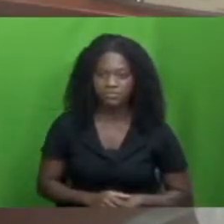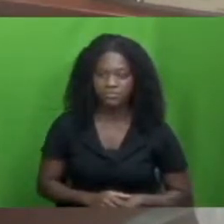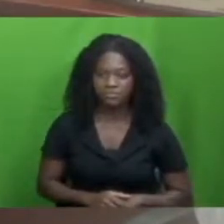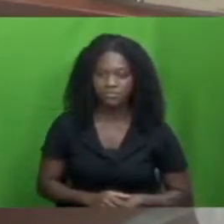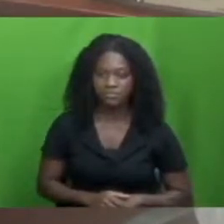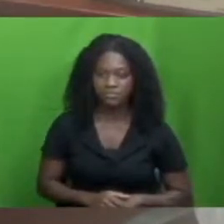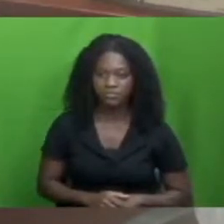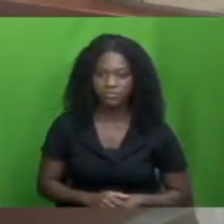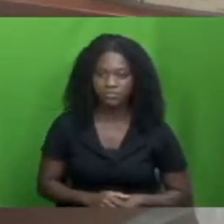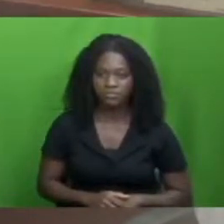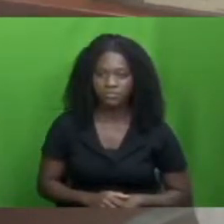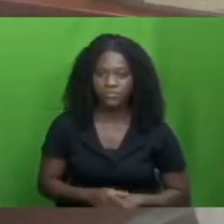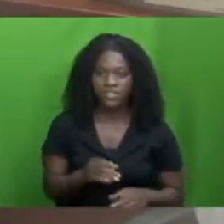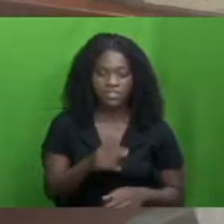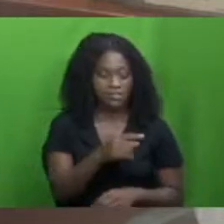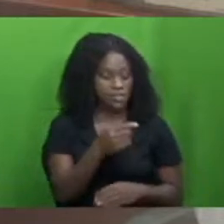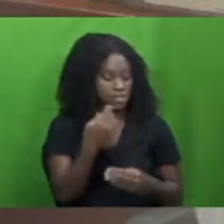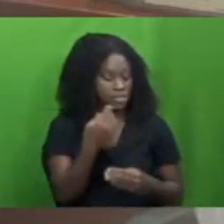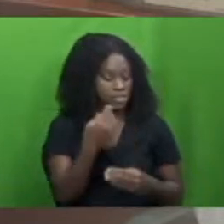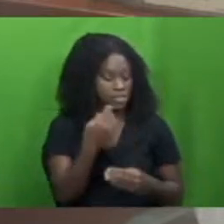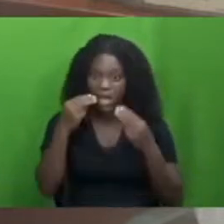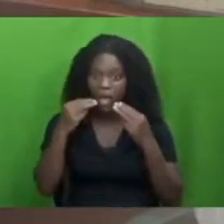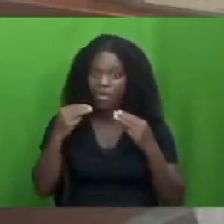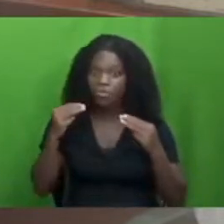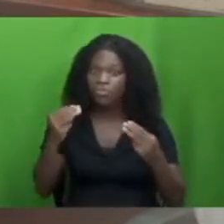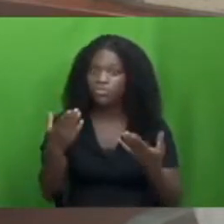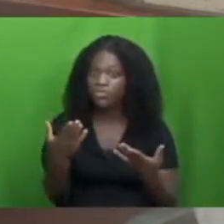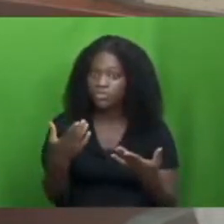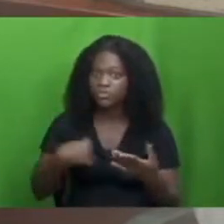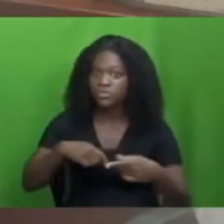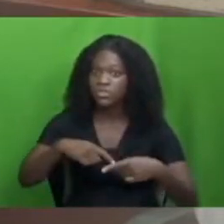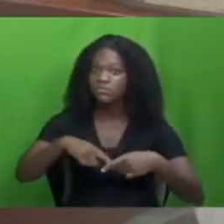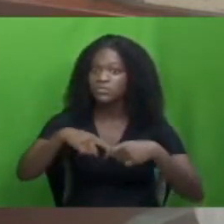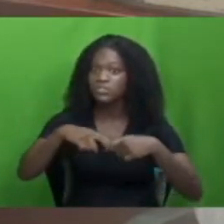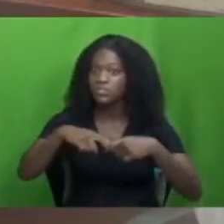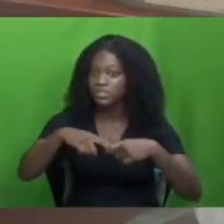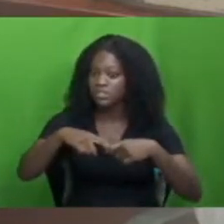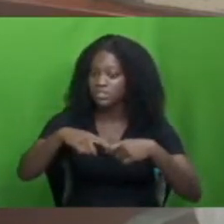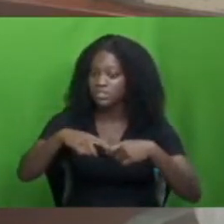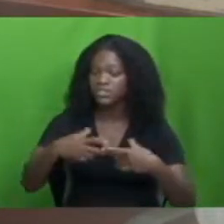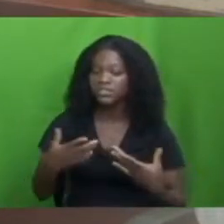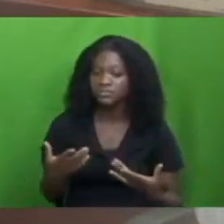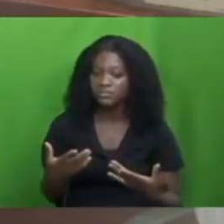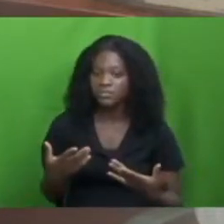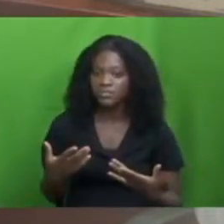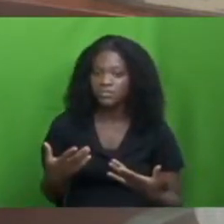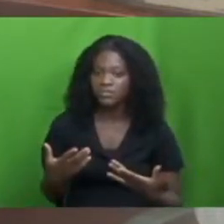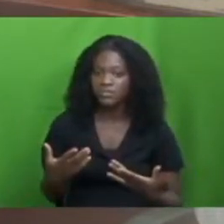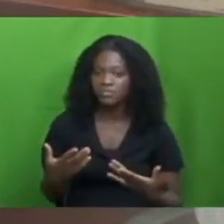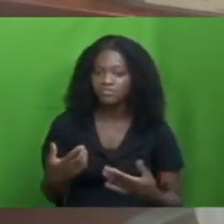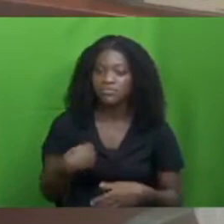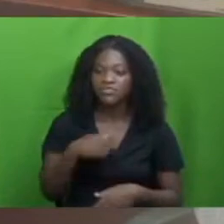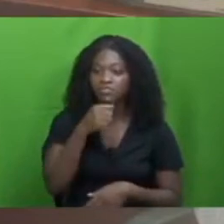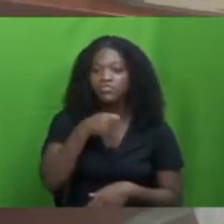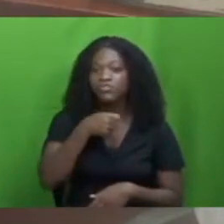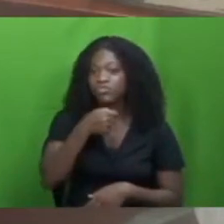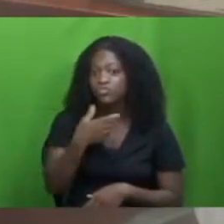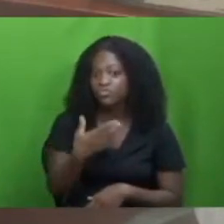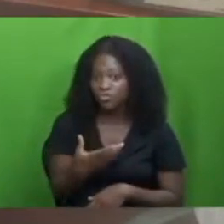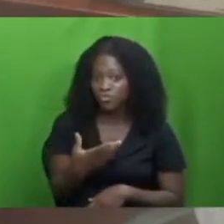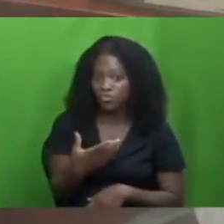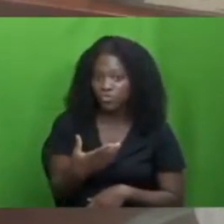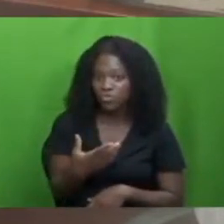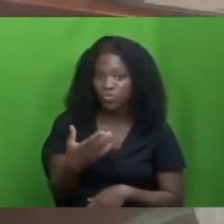and come back to continue with the business of the day. Mr. Speaker, So if he moves a